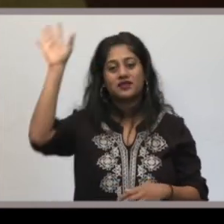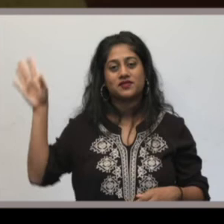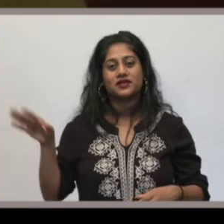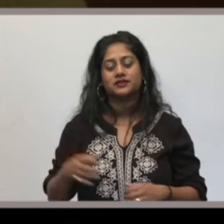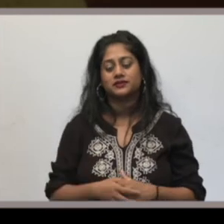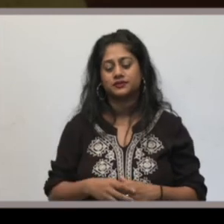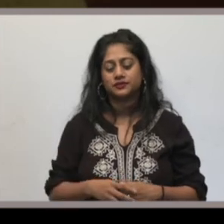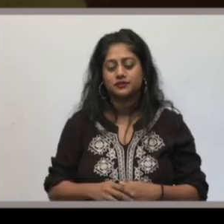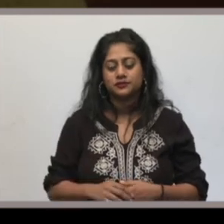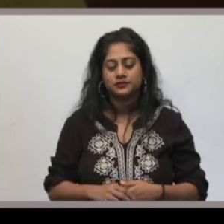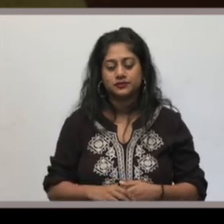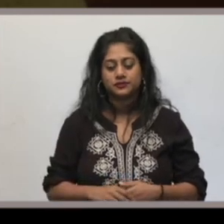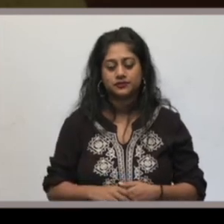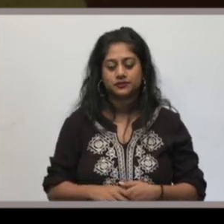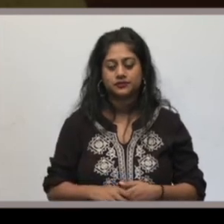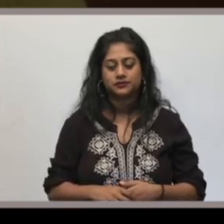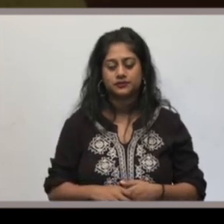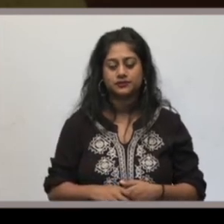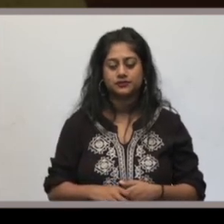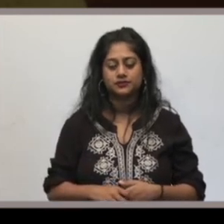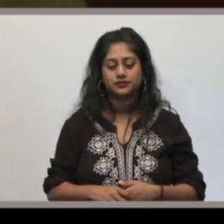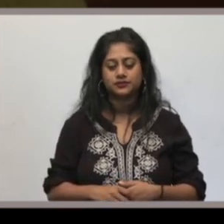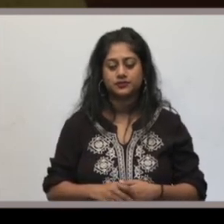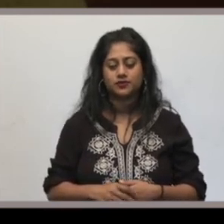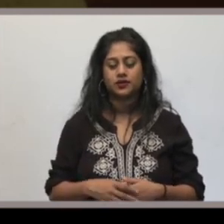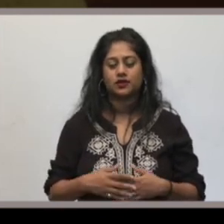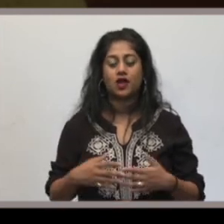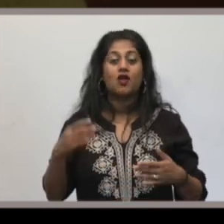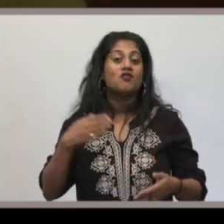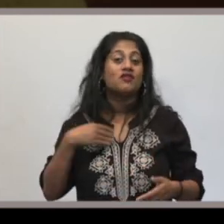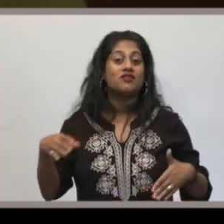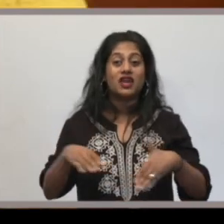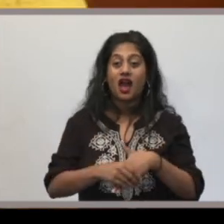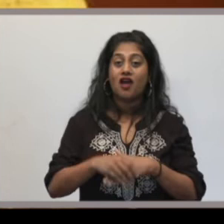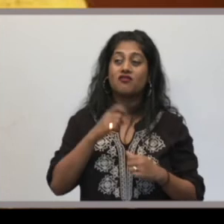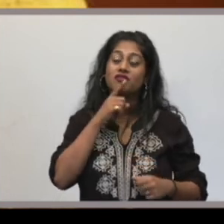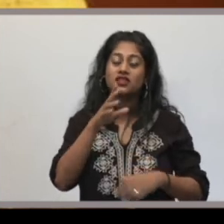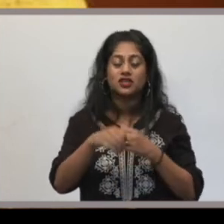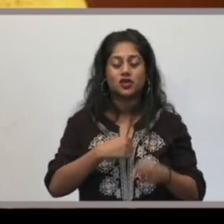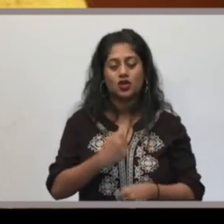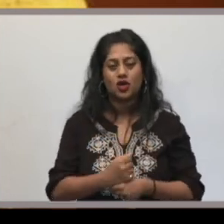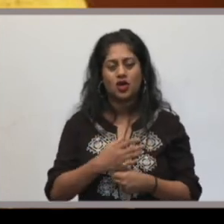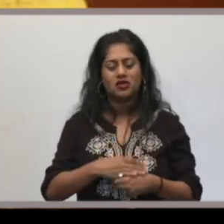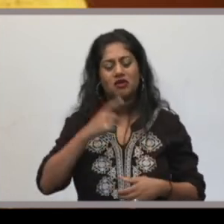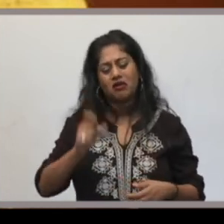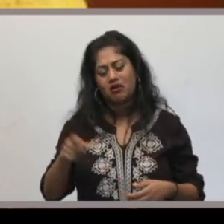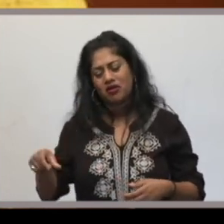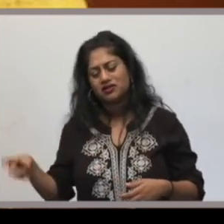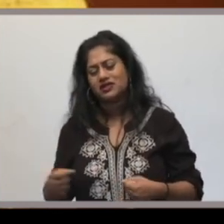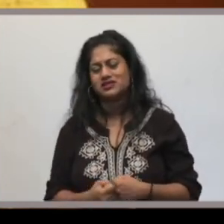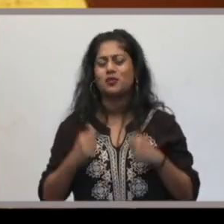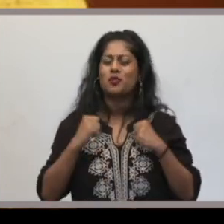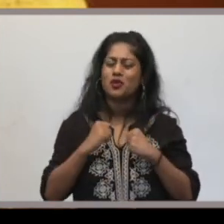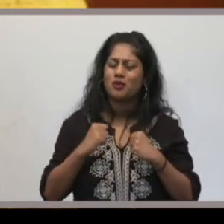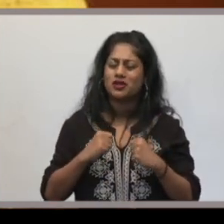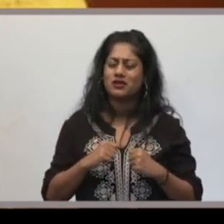pain. All these things are gone forever." It says that someday in heaven, for believers, there will